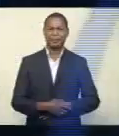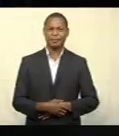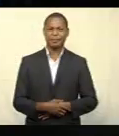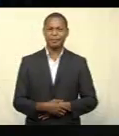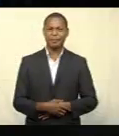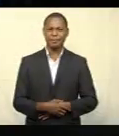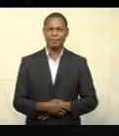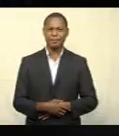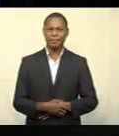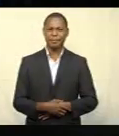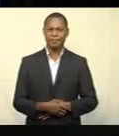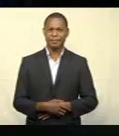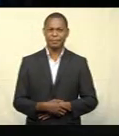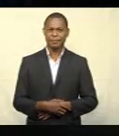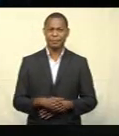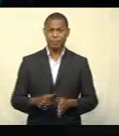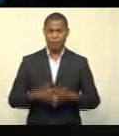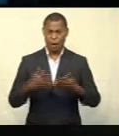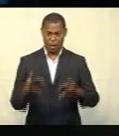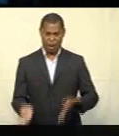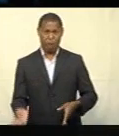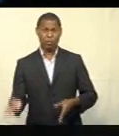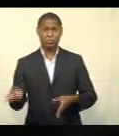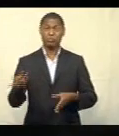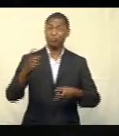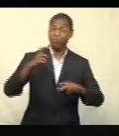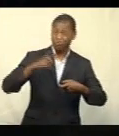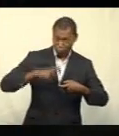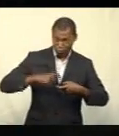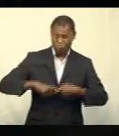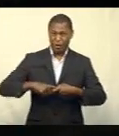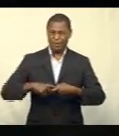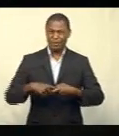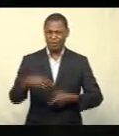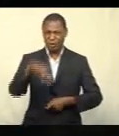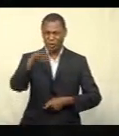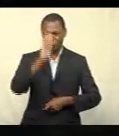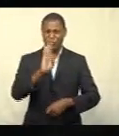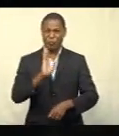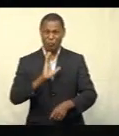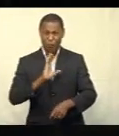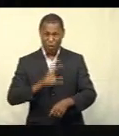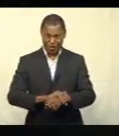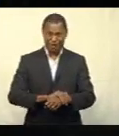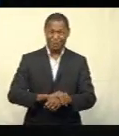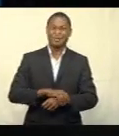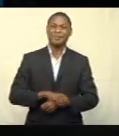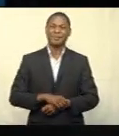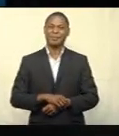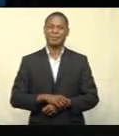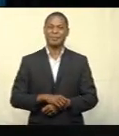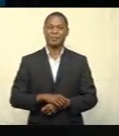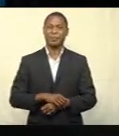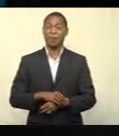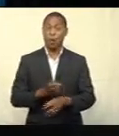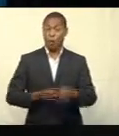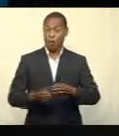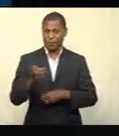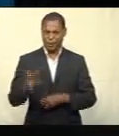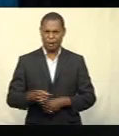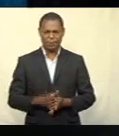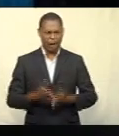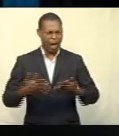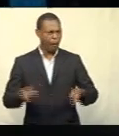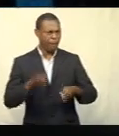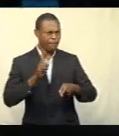Edwin, I'm joined by the Police Chief Operation Officer, Mr. Abdul Khan. Mr. Khan, if you can tell us, how fast was